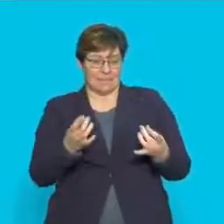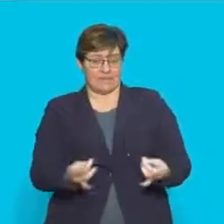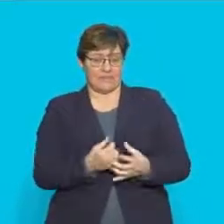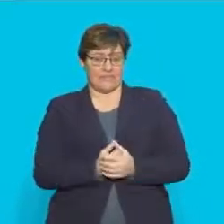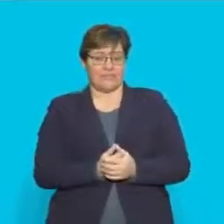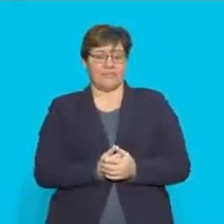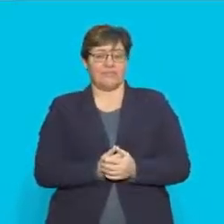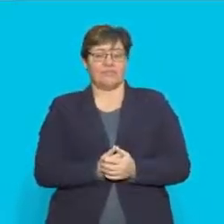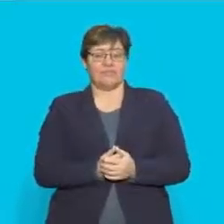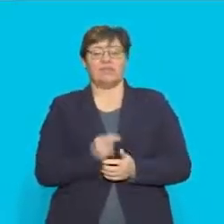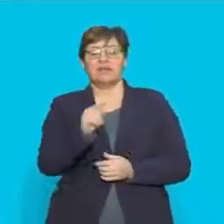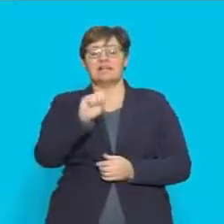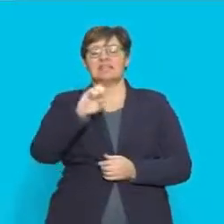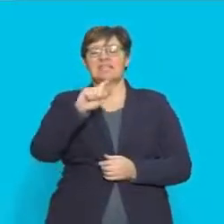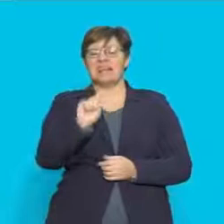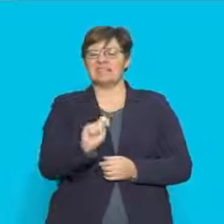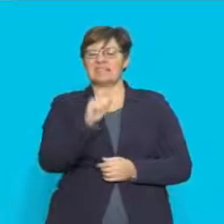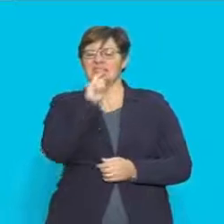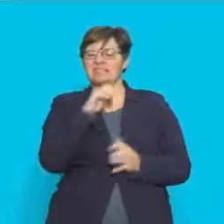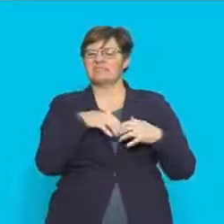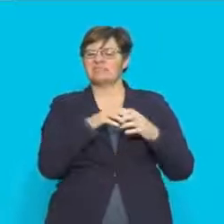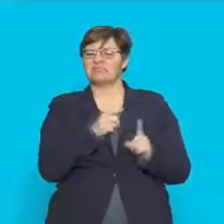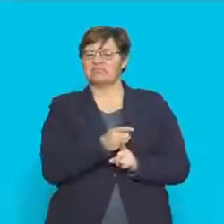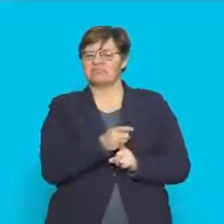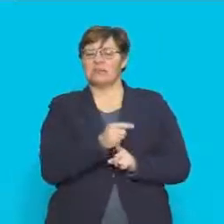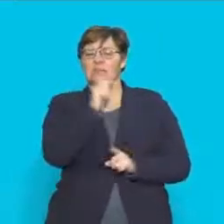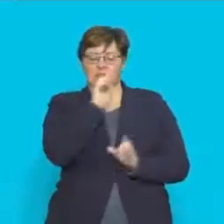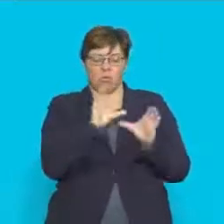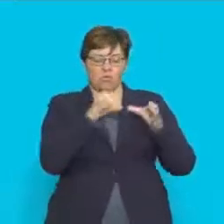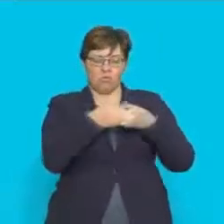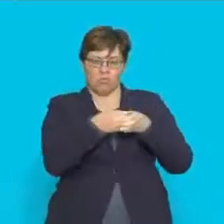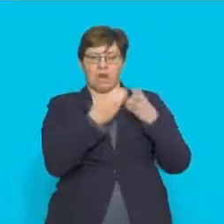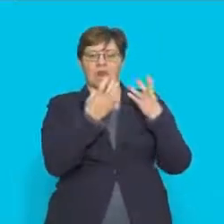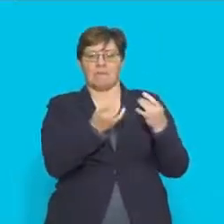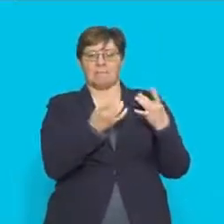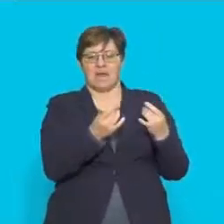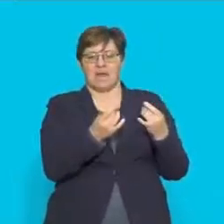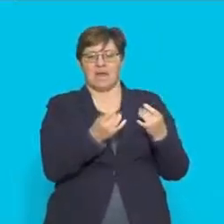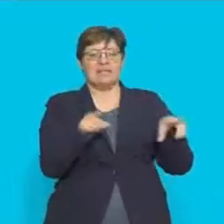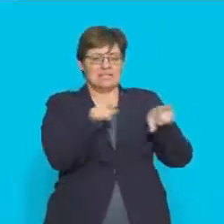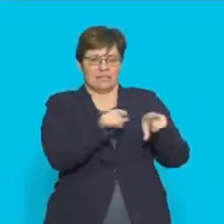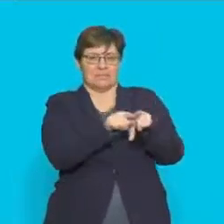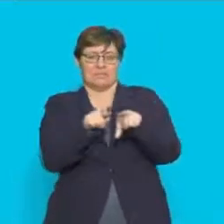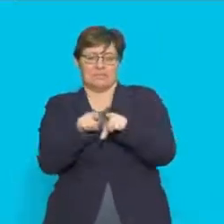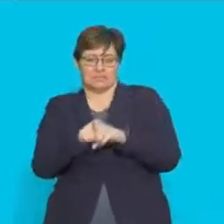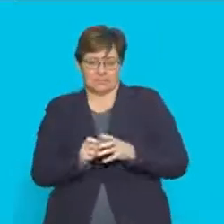a set, right? So a set will mean a group of